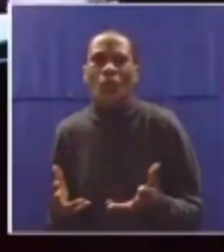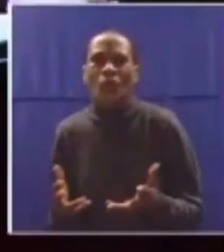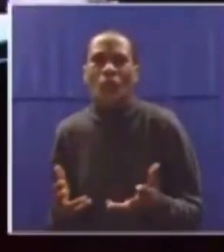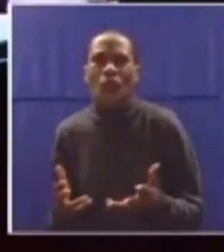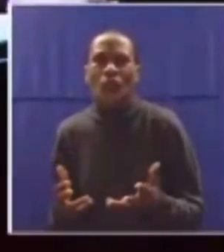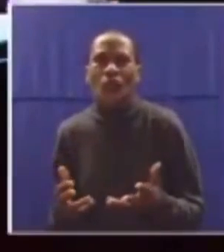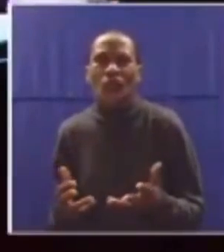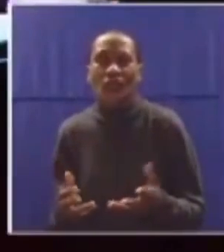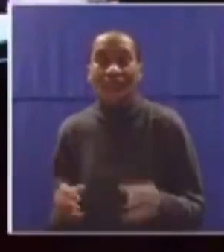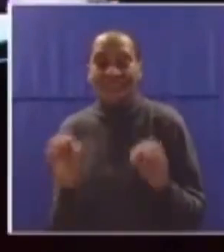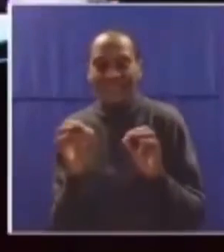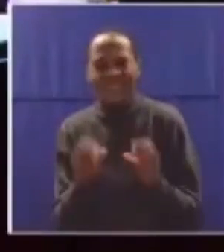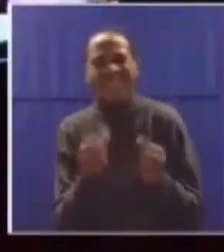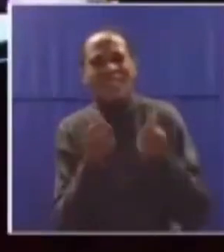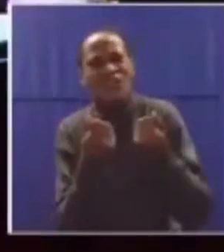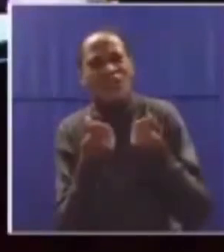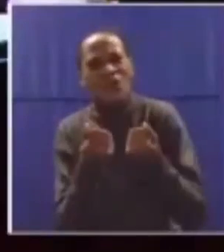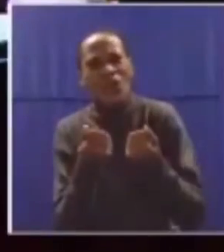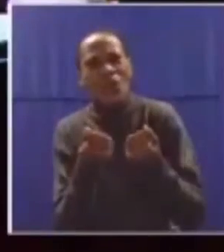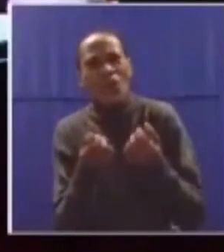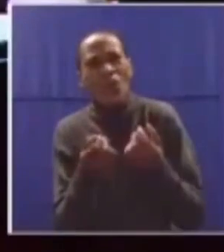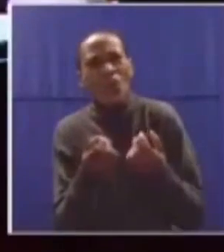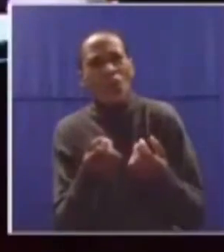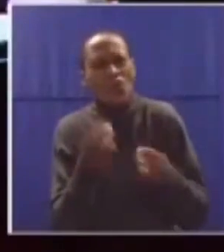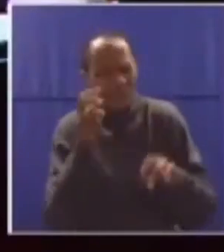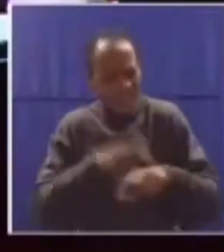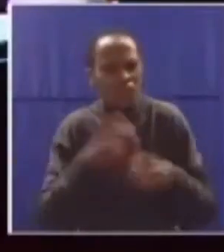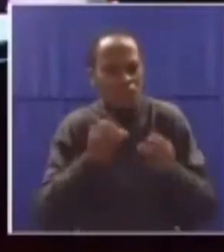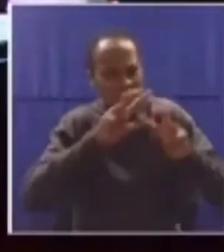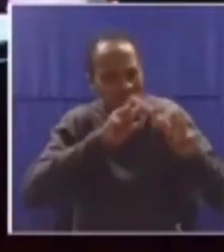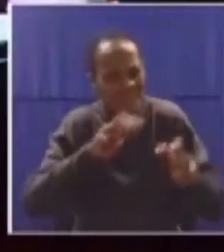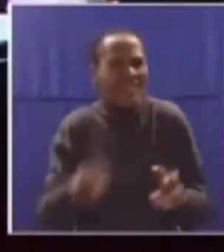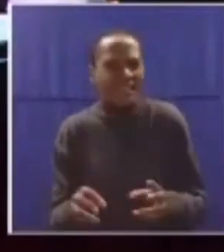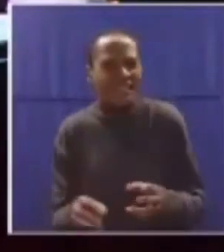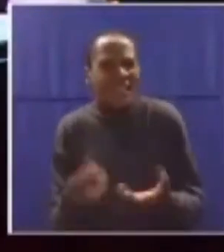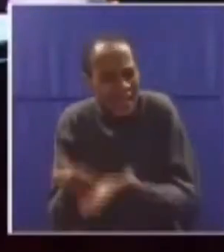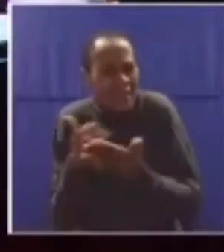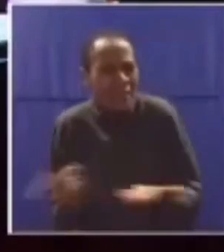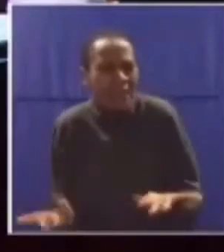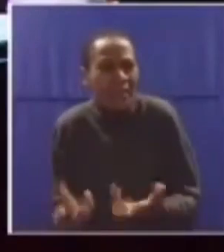official opposition, they must have researchers, they must be talking something alternative.